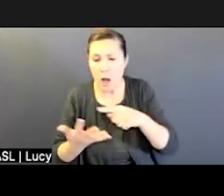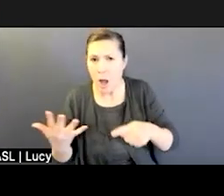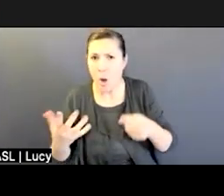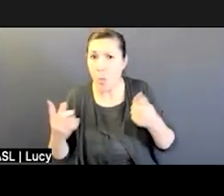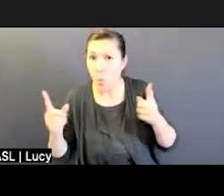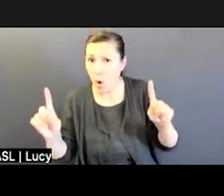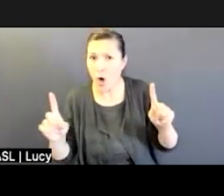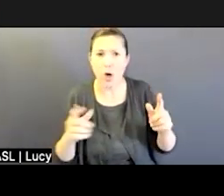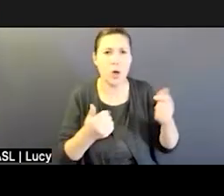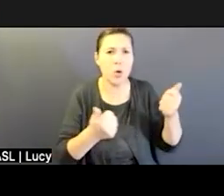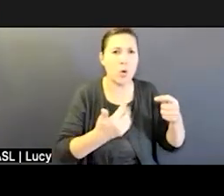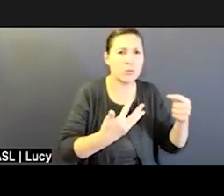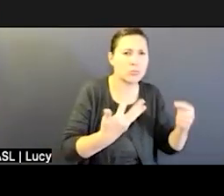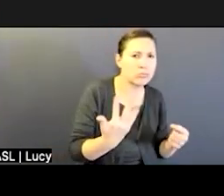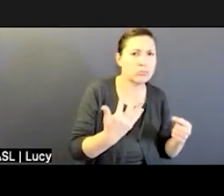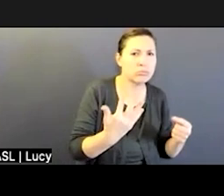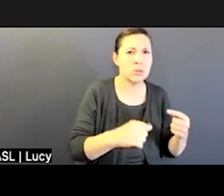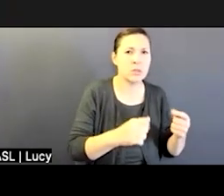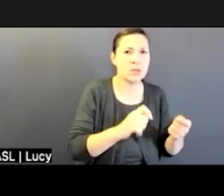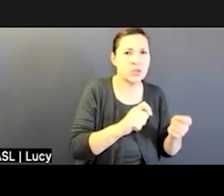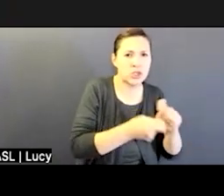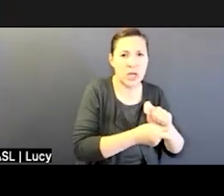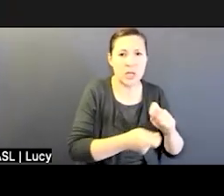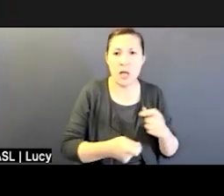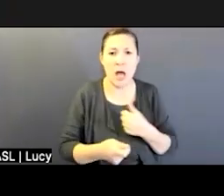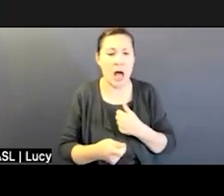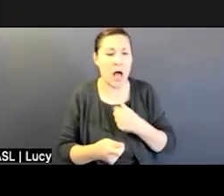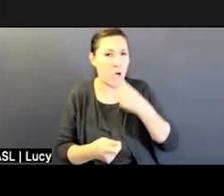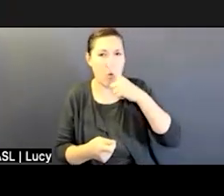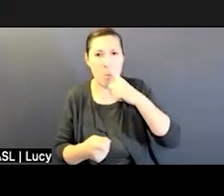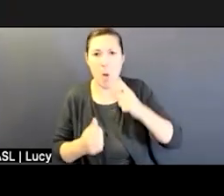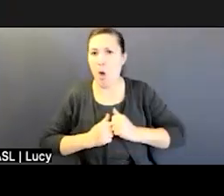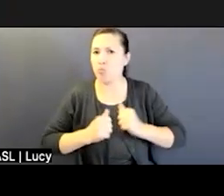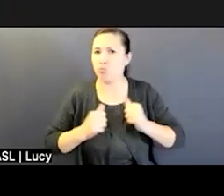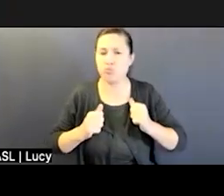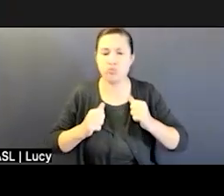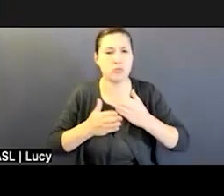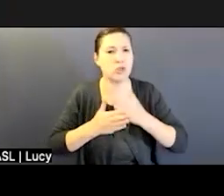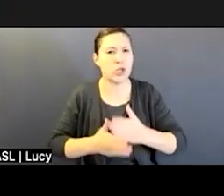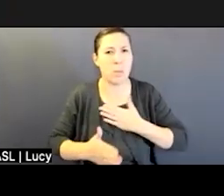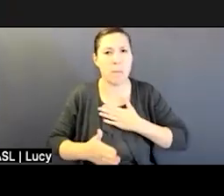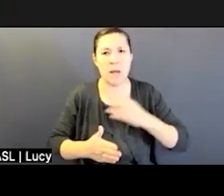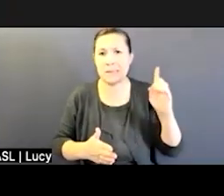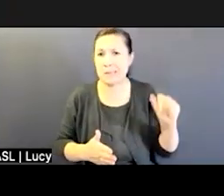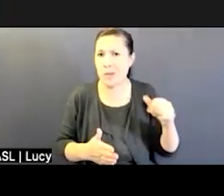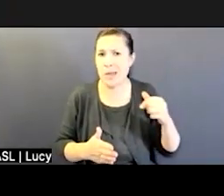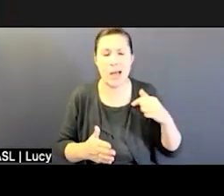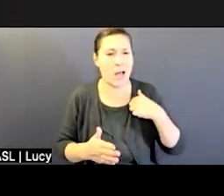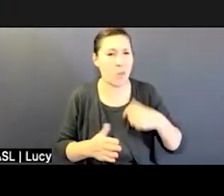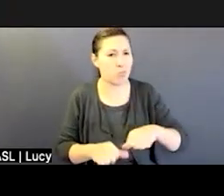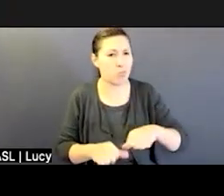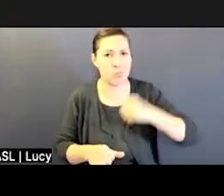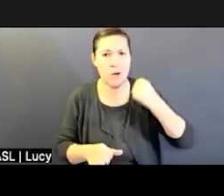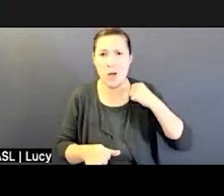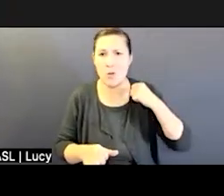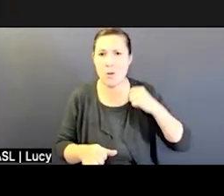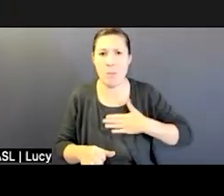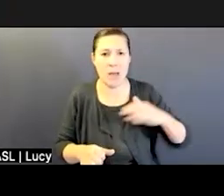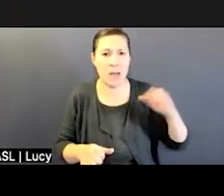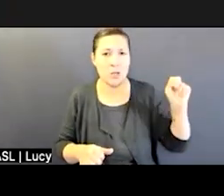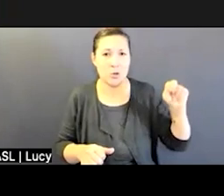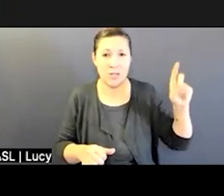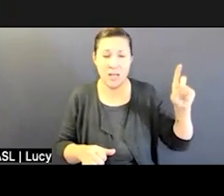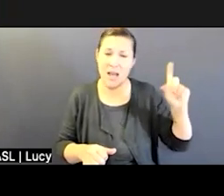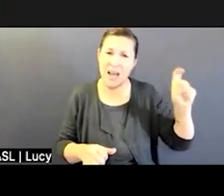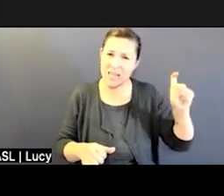And I'm very comfortable self-disclosing because I'm proud of my neurodiversity, and I need to self-disclose because there's times that